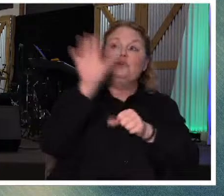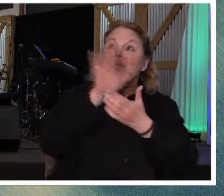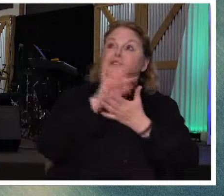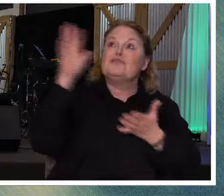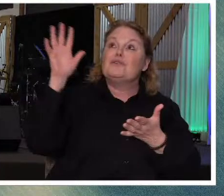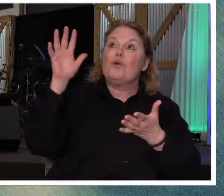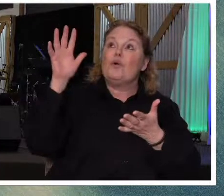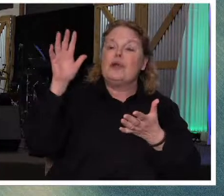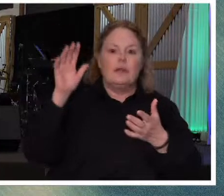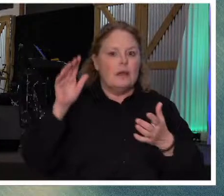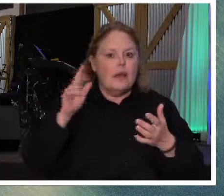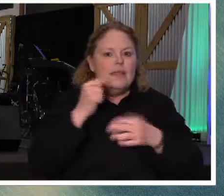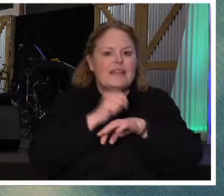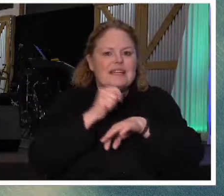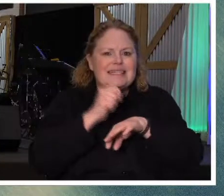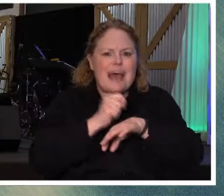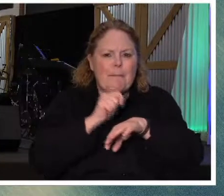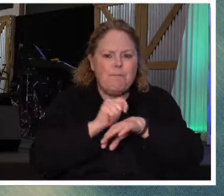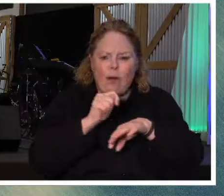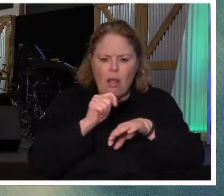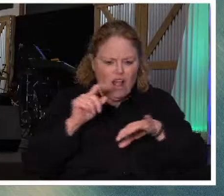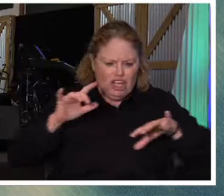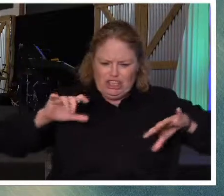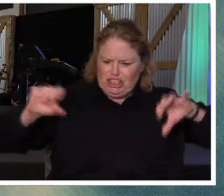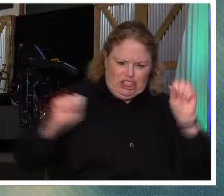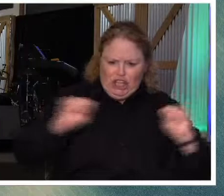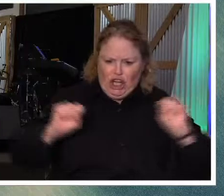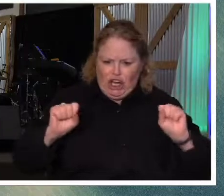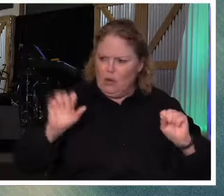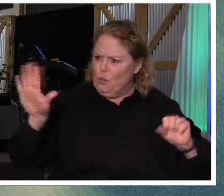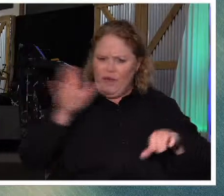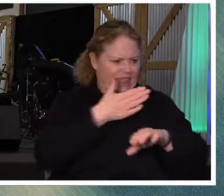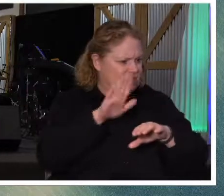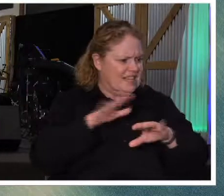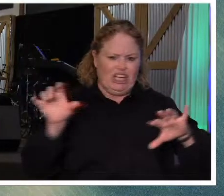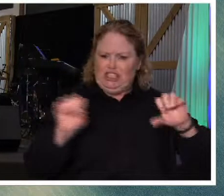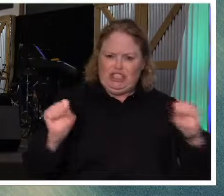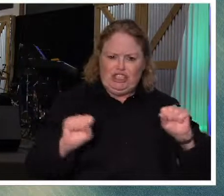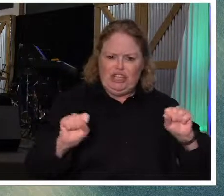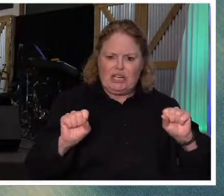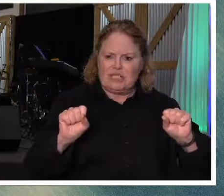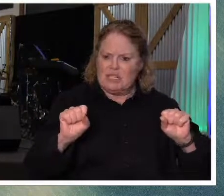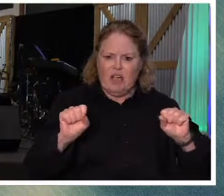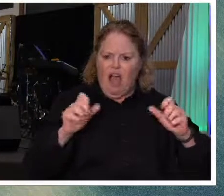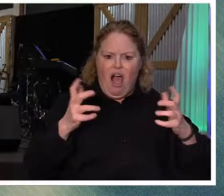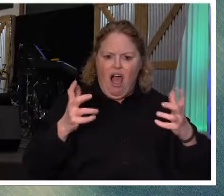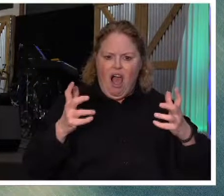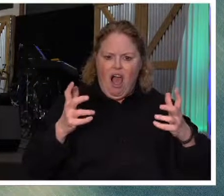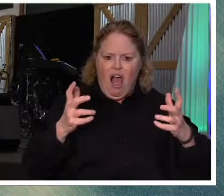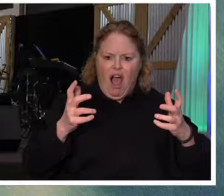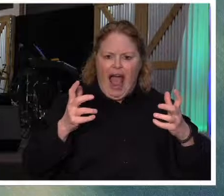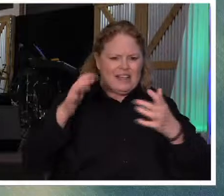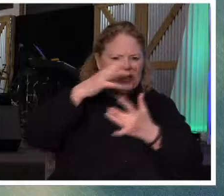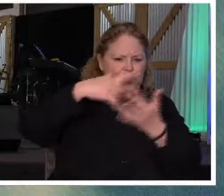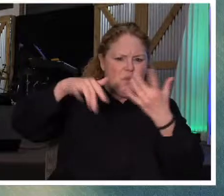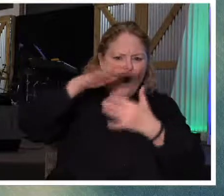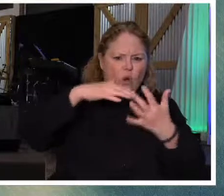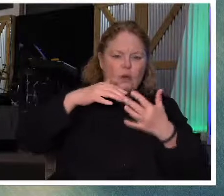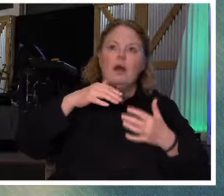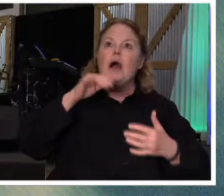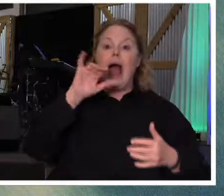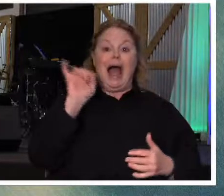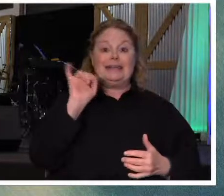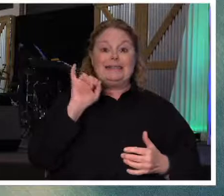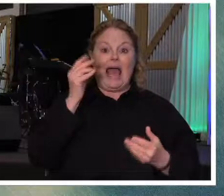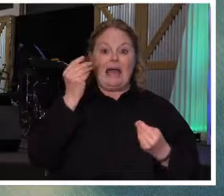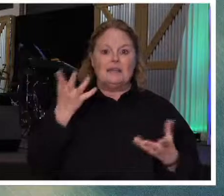with smoke. 'Woe to me,' I cried, 'for I am ruined, for I am a man of unclean lips, and I live among a